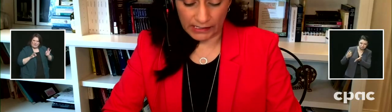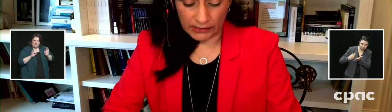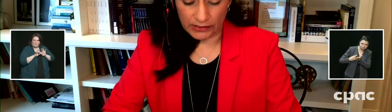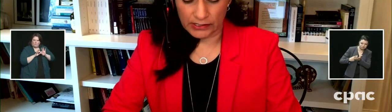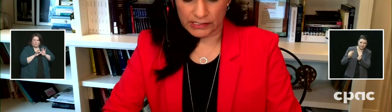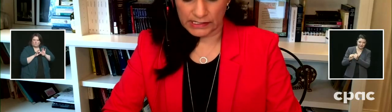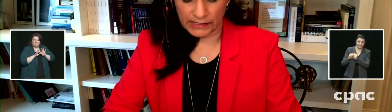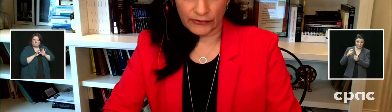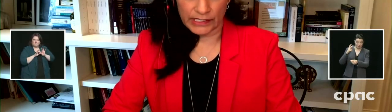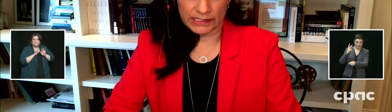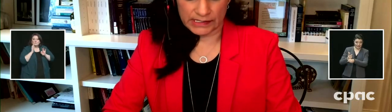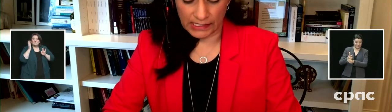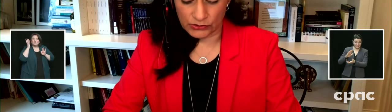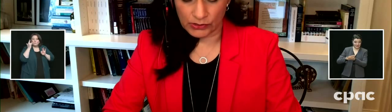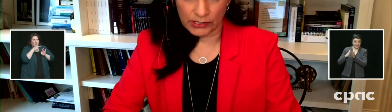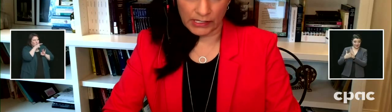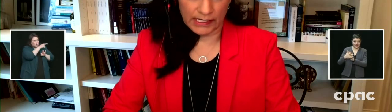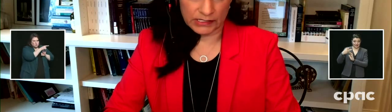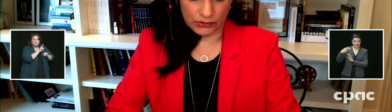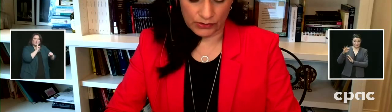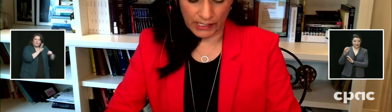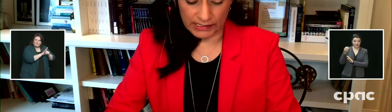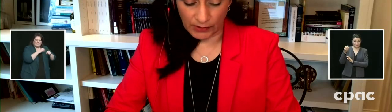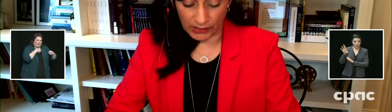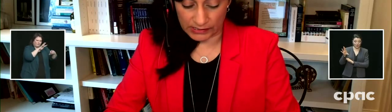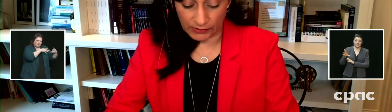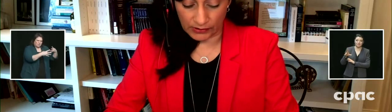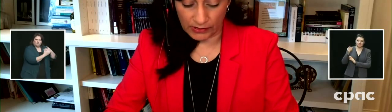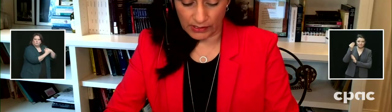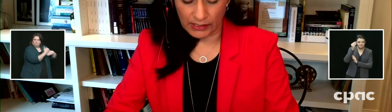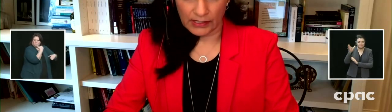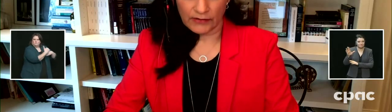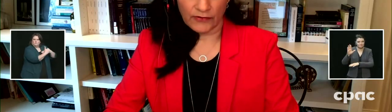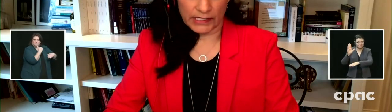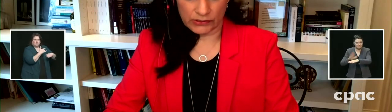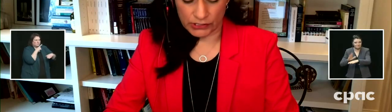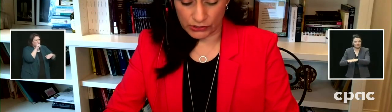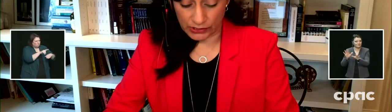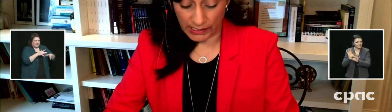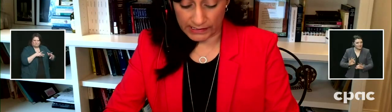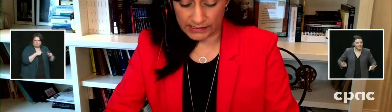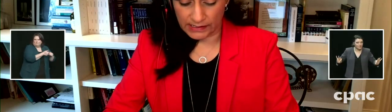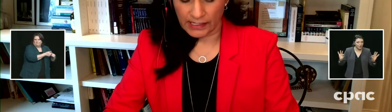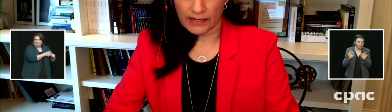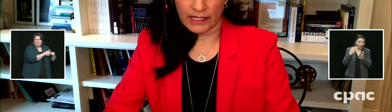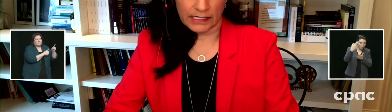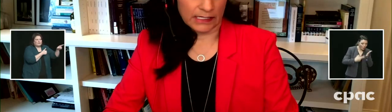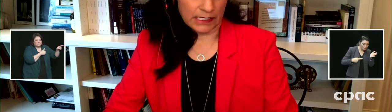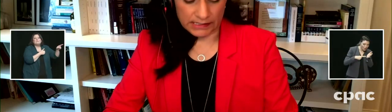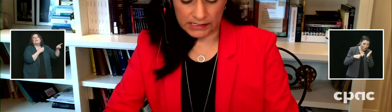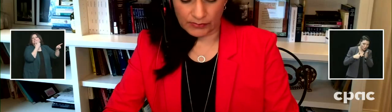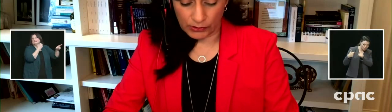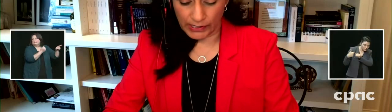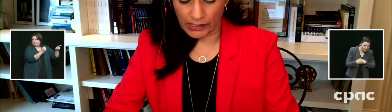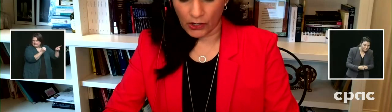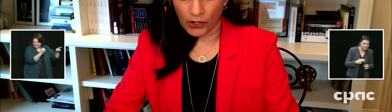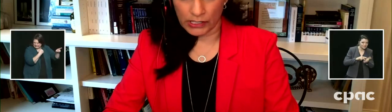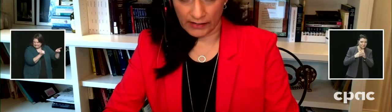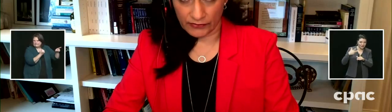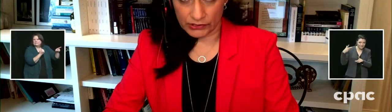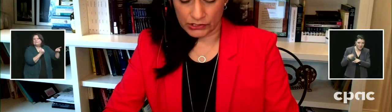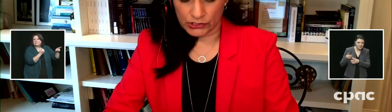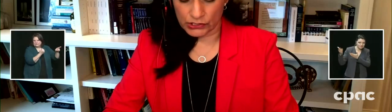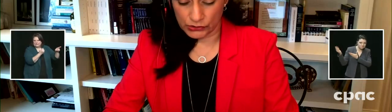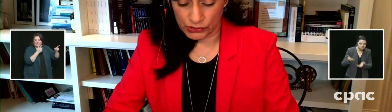our regular delivery schedule as soon as possible. Pfizer assured us that it is deploying